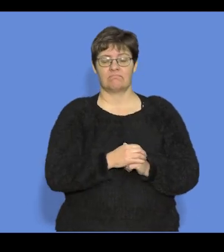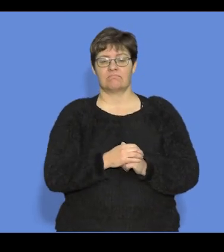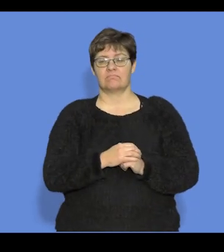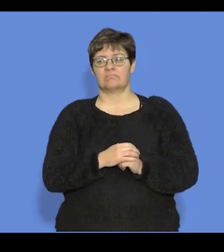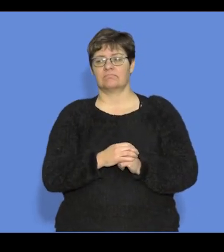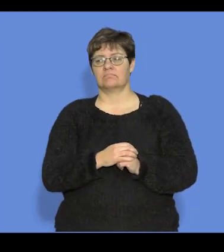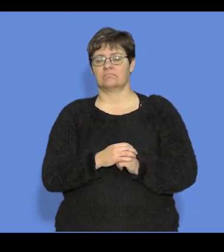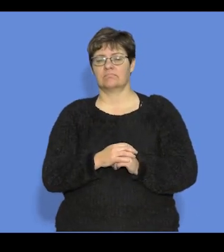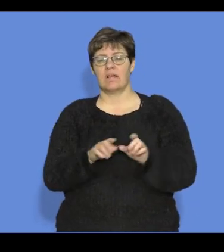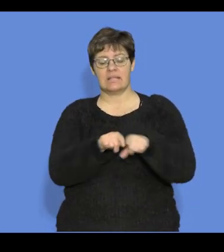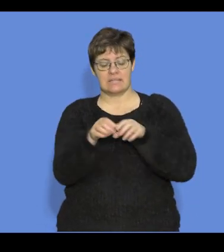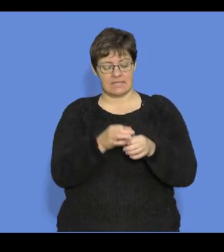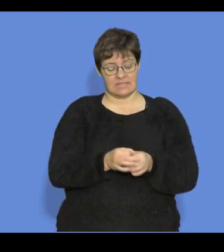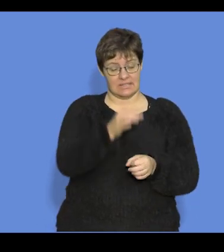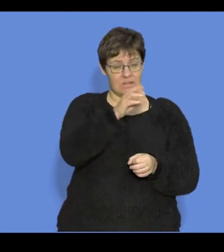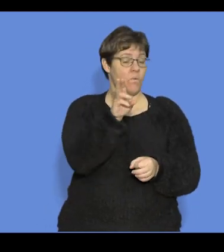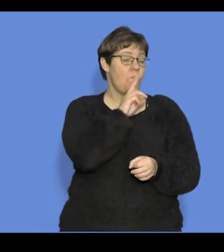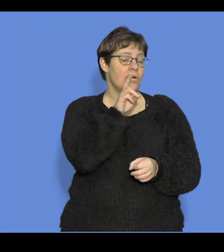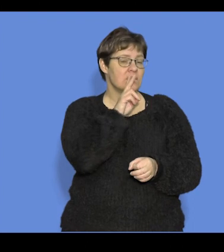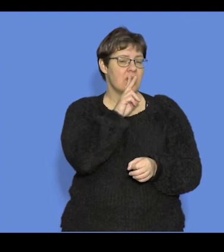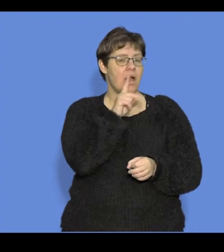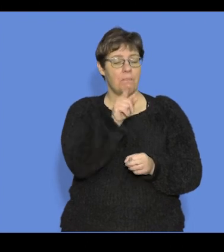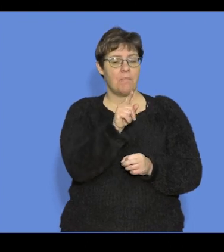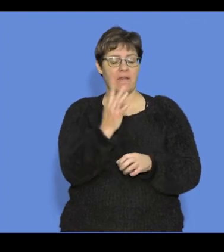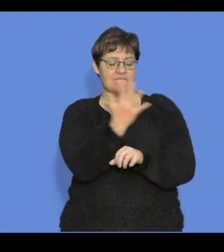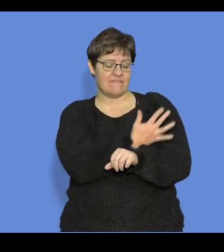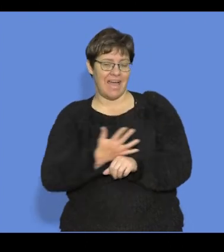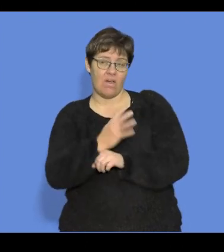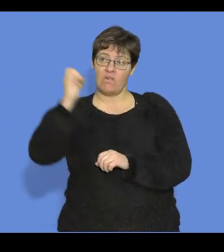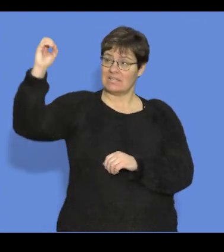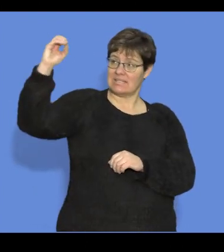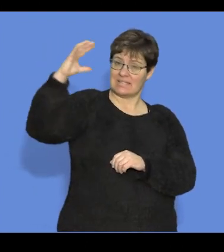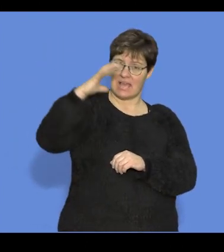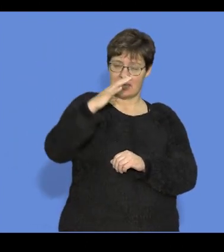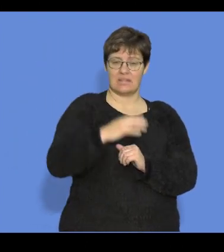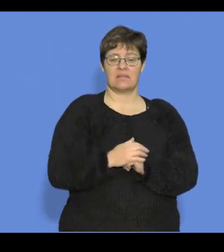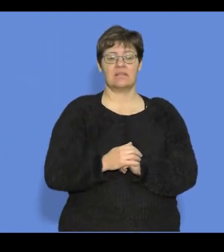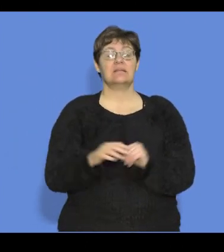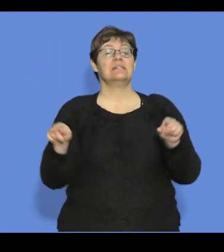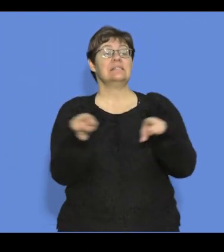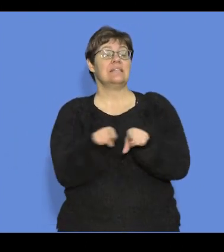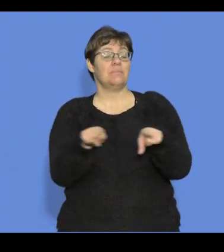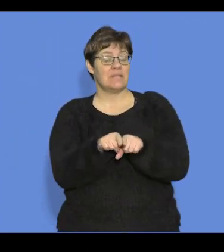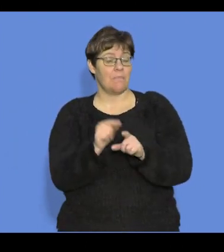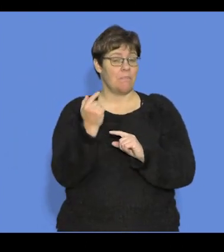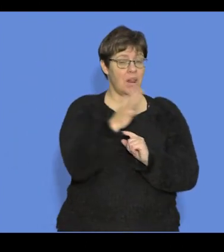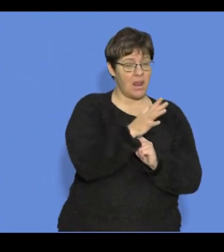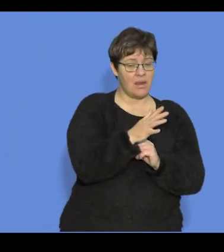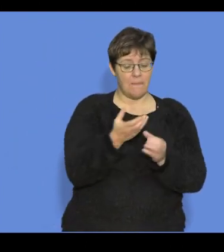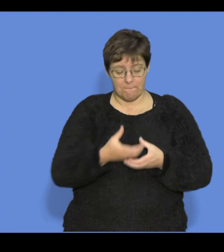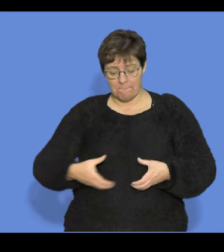in a test tube of water and it's placed in the sun for 5 hours. Then the same plant is put inside a plastic